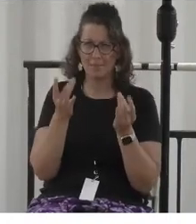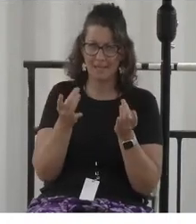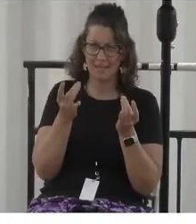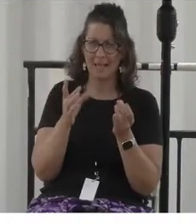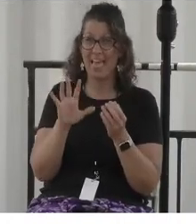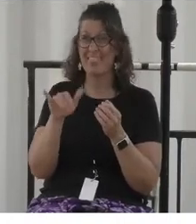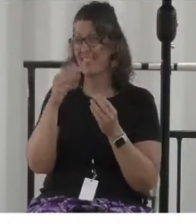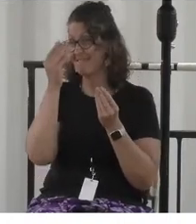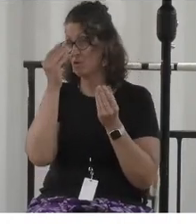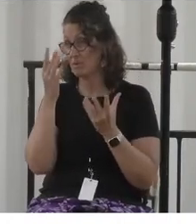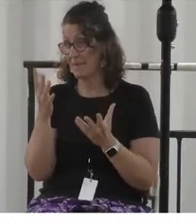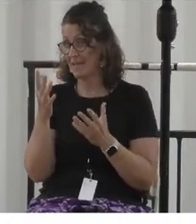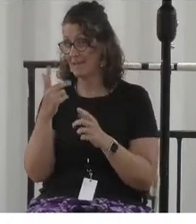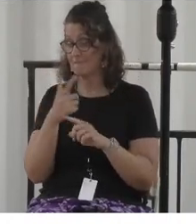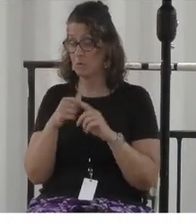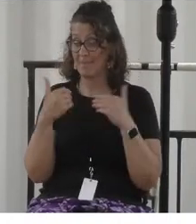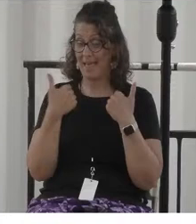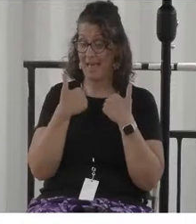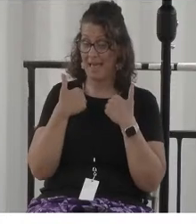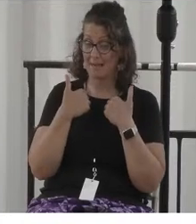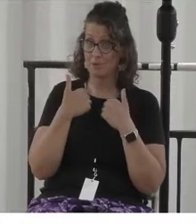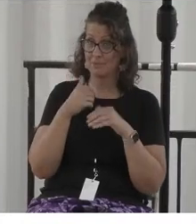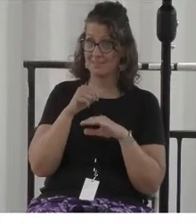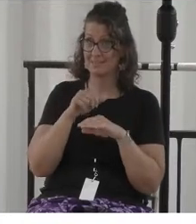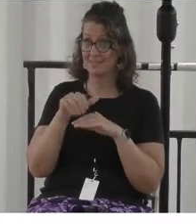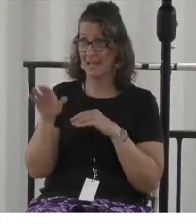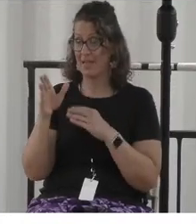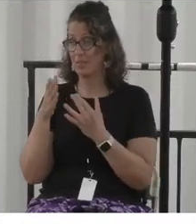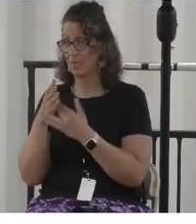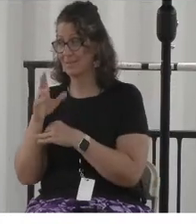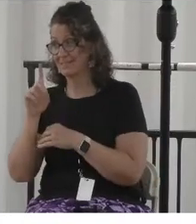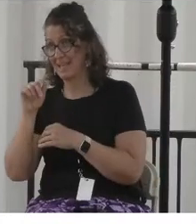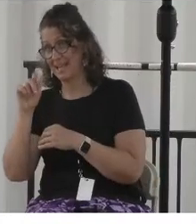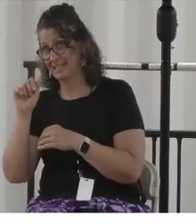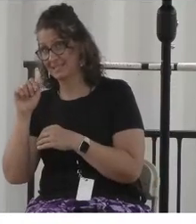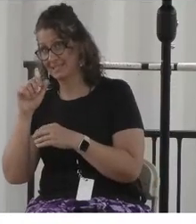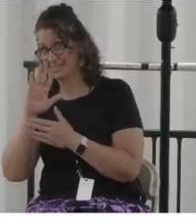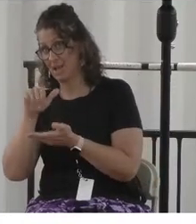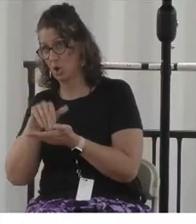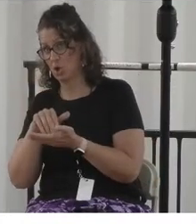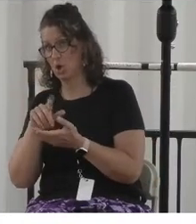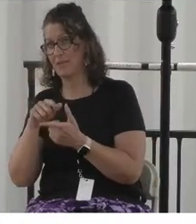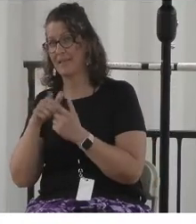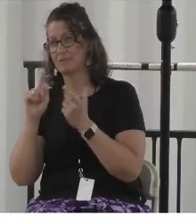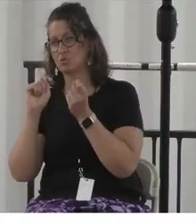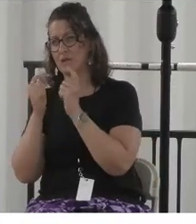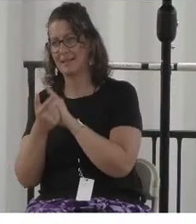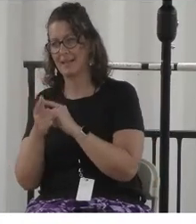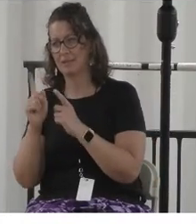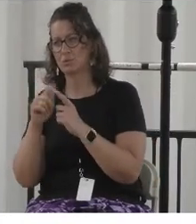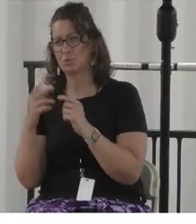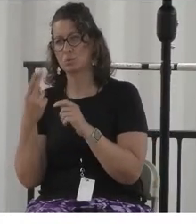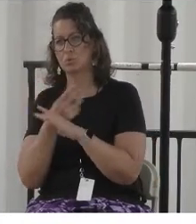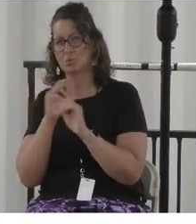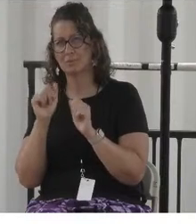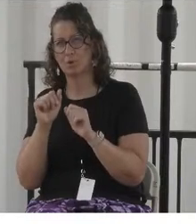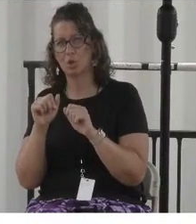sent from the animal collars to a data center that is then translated into usable, actionable